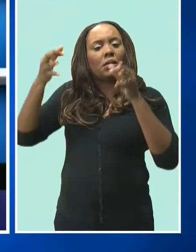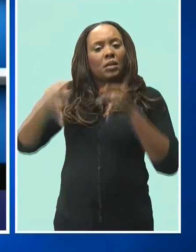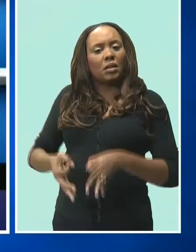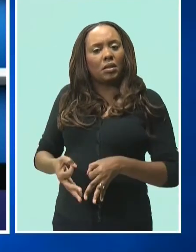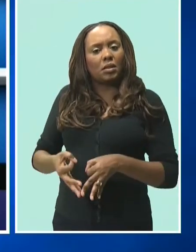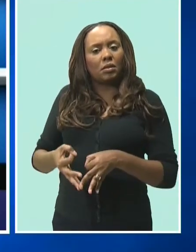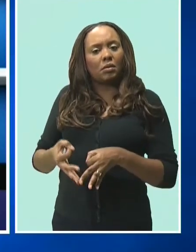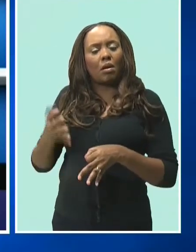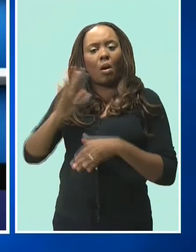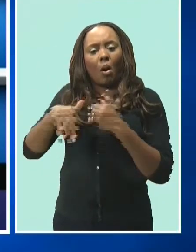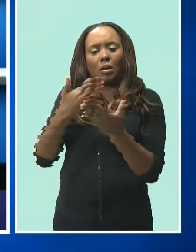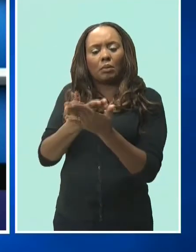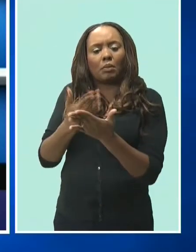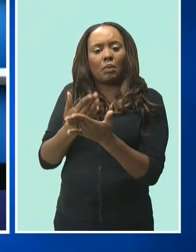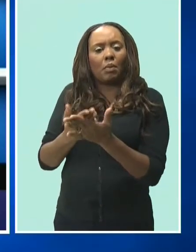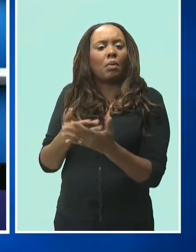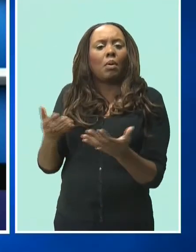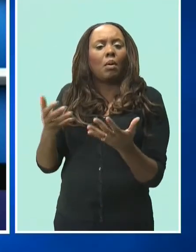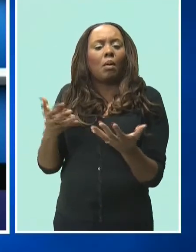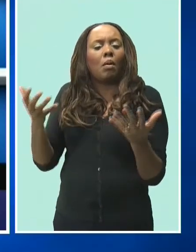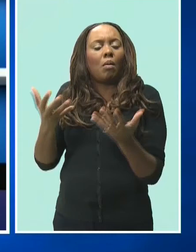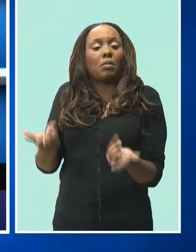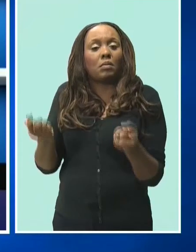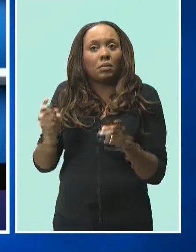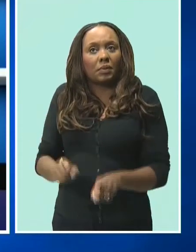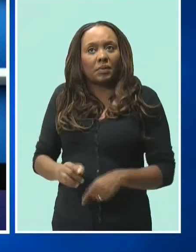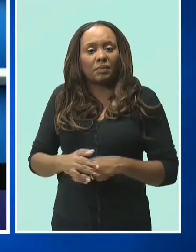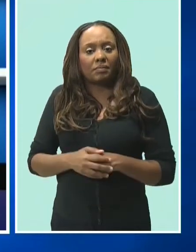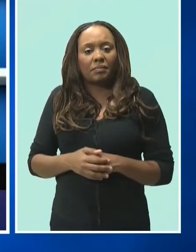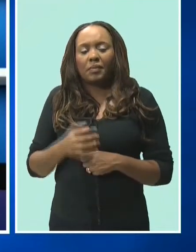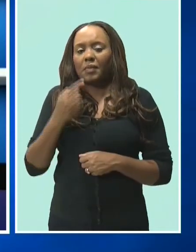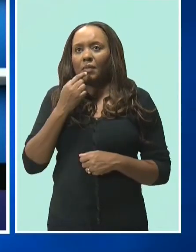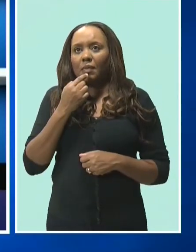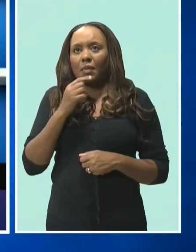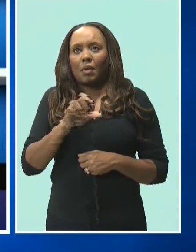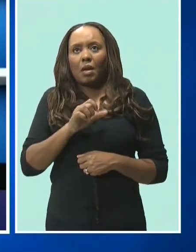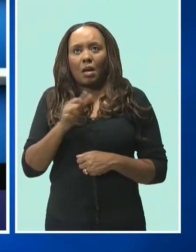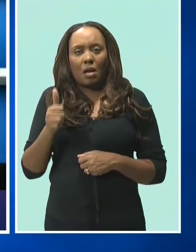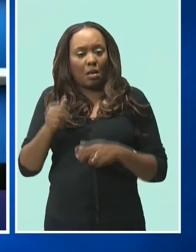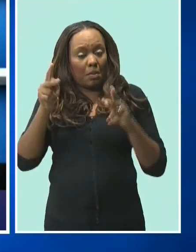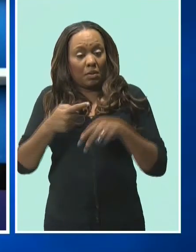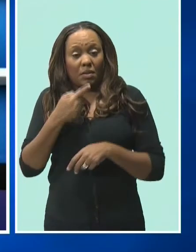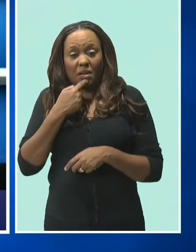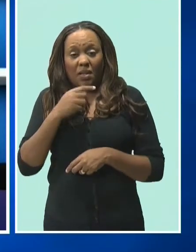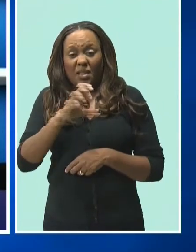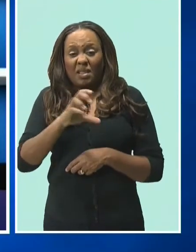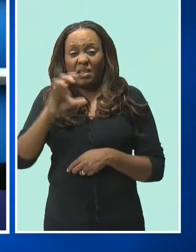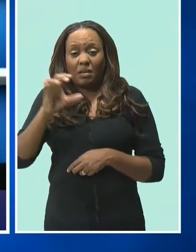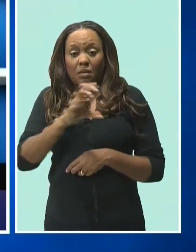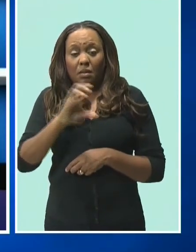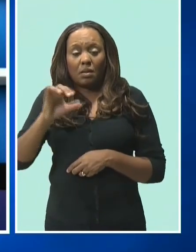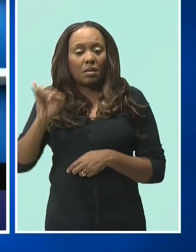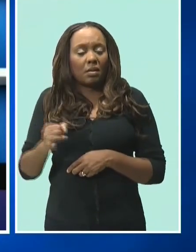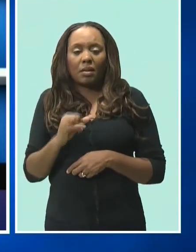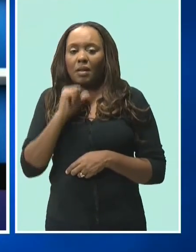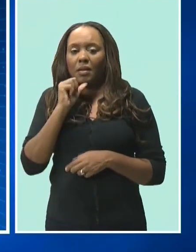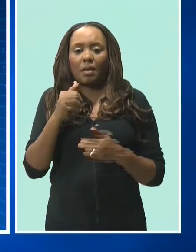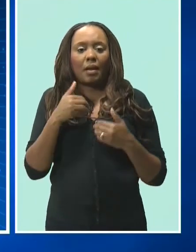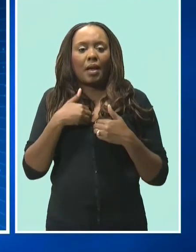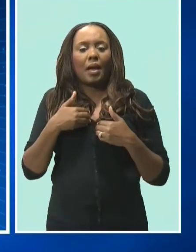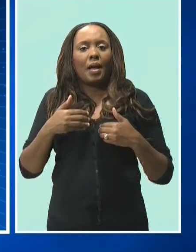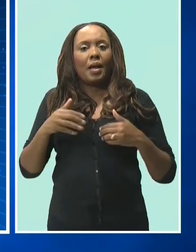Burke, is adamant that the CCJ should not have entertained any arguments on the matter since it does not have